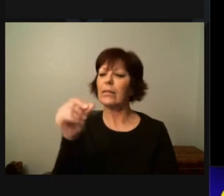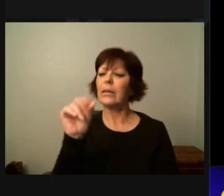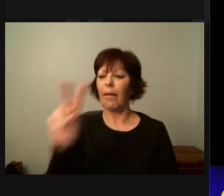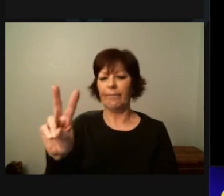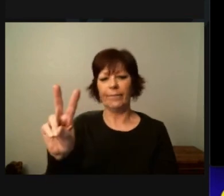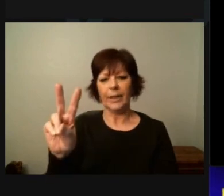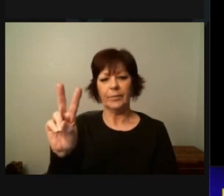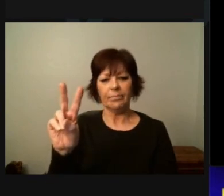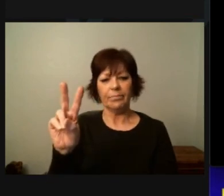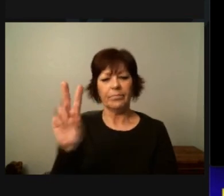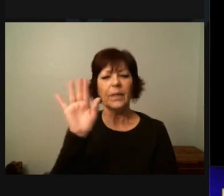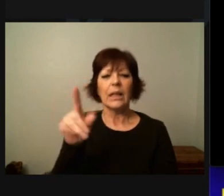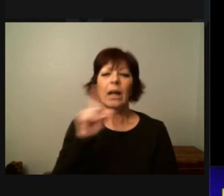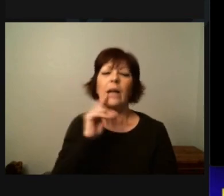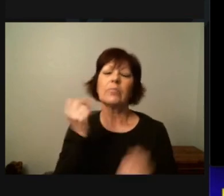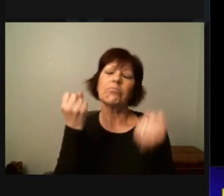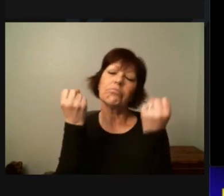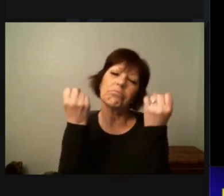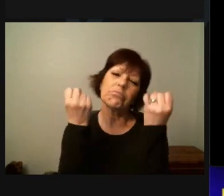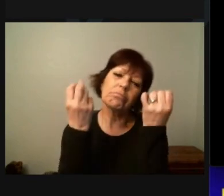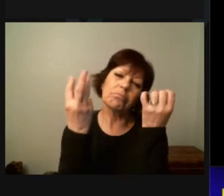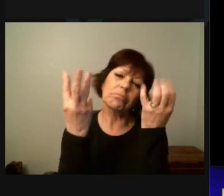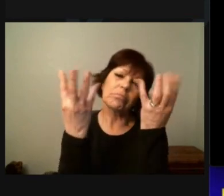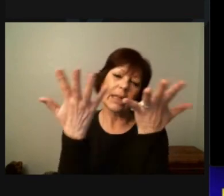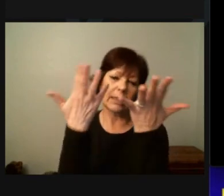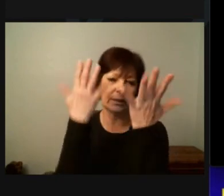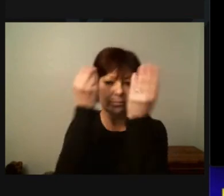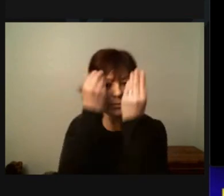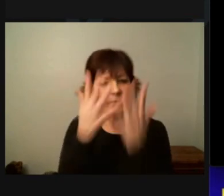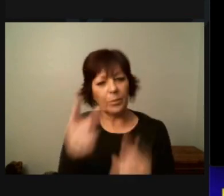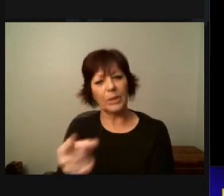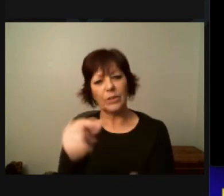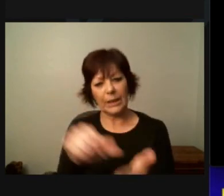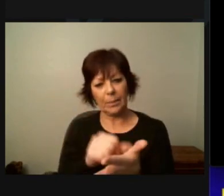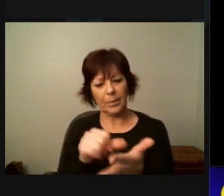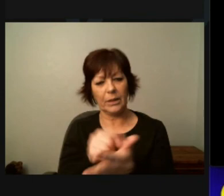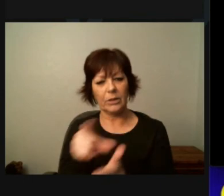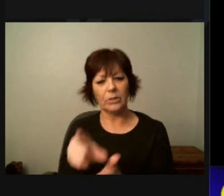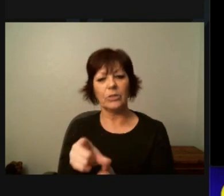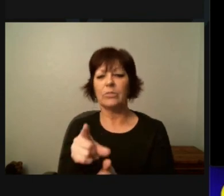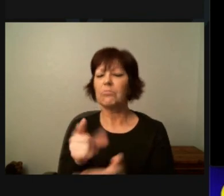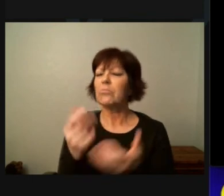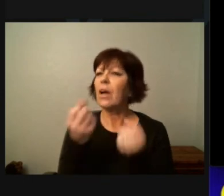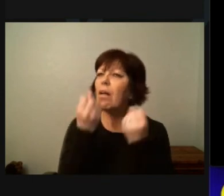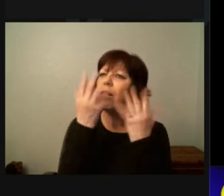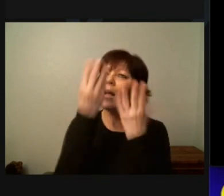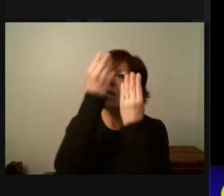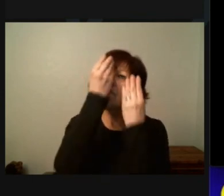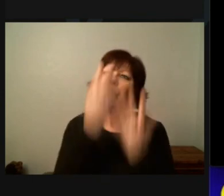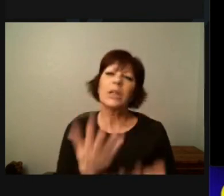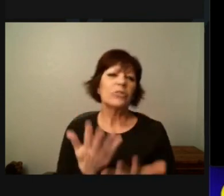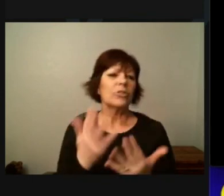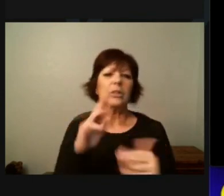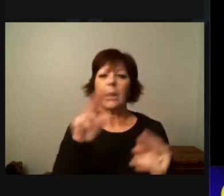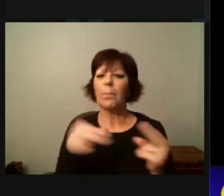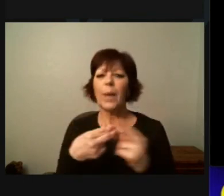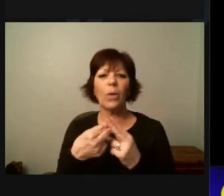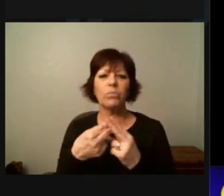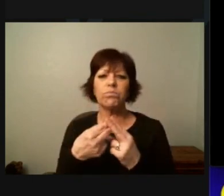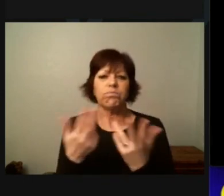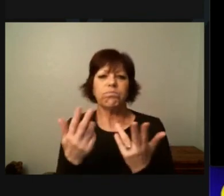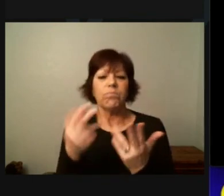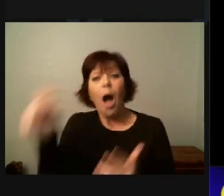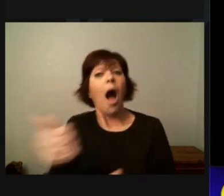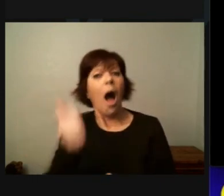cdc.gov. There are all kinds of resources on that page. There's all kinds of information about